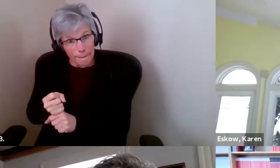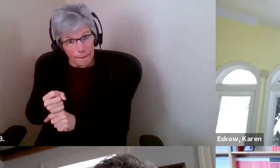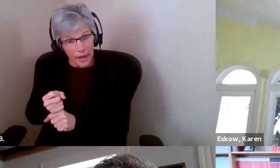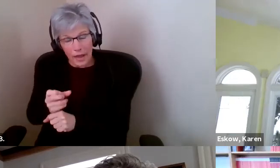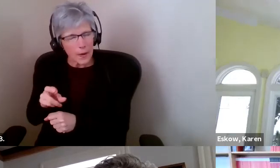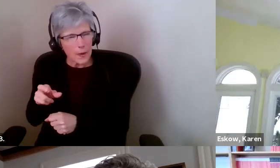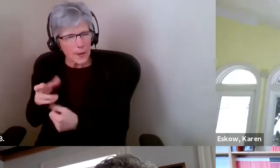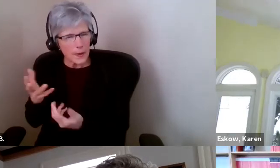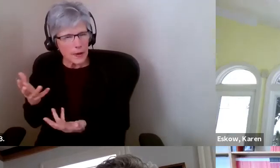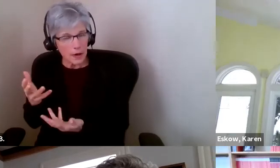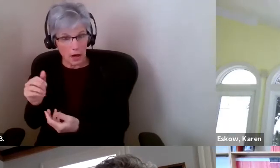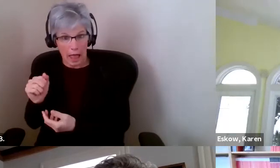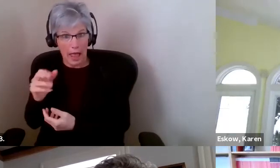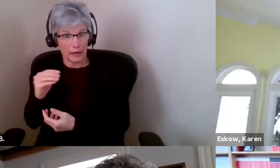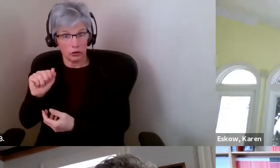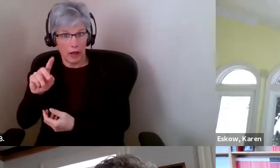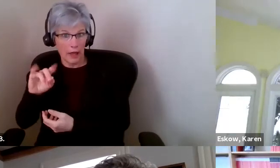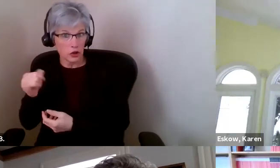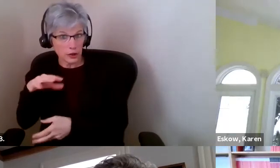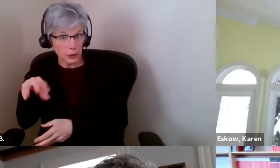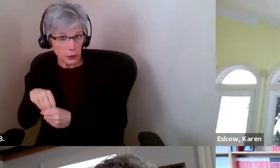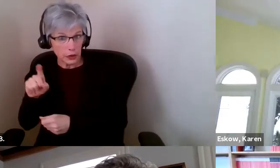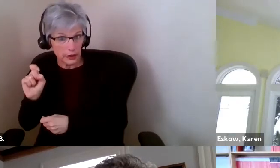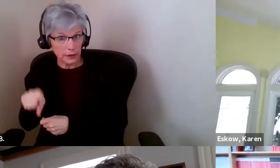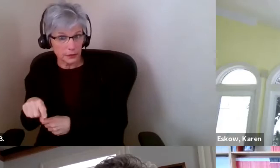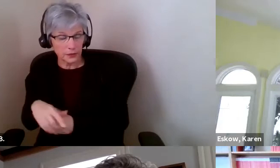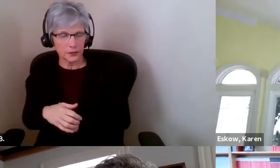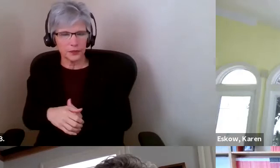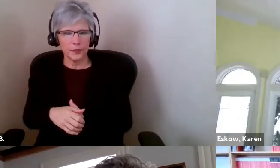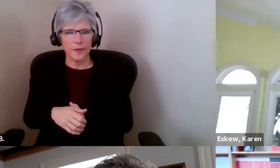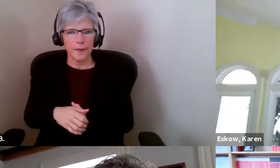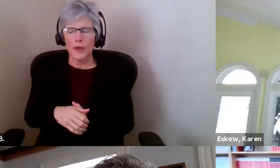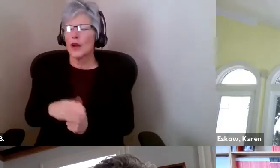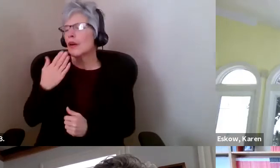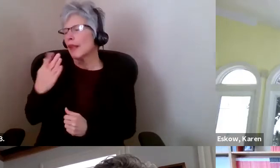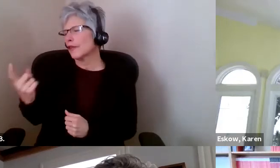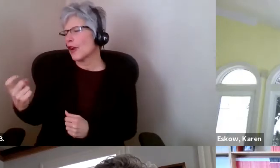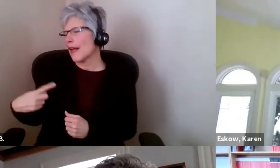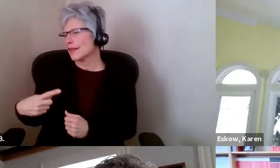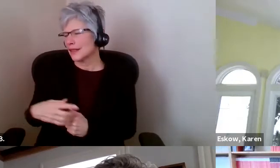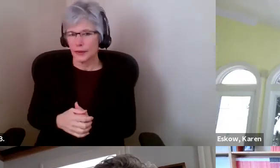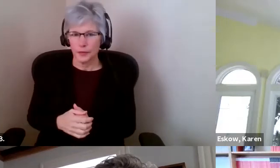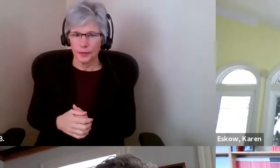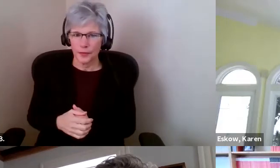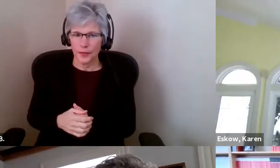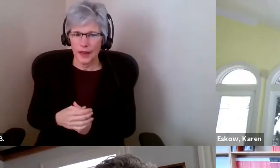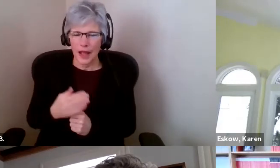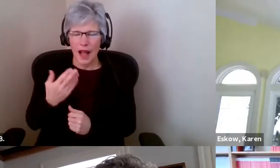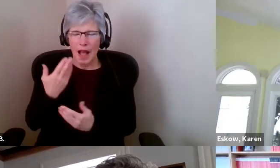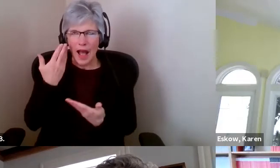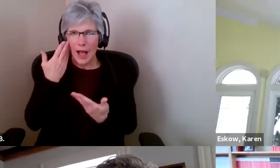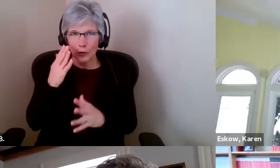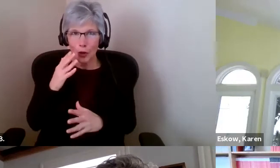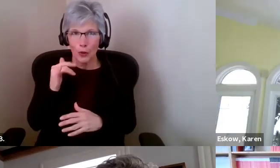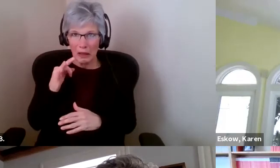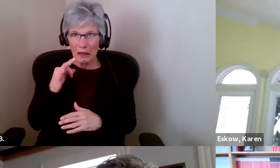Thank you for asking that. Yeah, I don't remember if I was only thinking of putting that in my message this week or if I actually